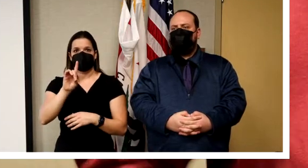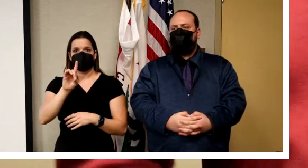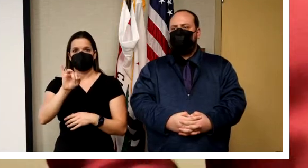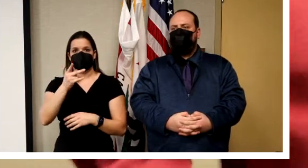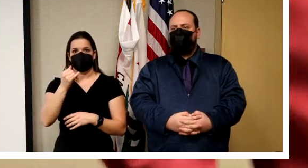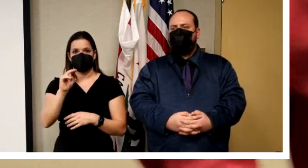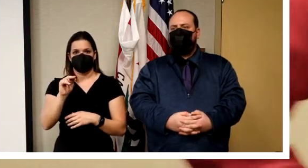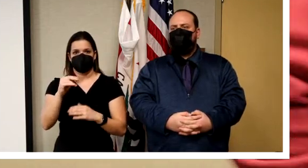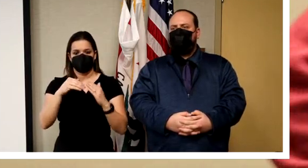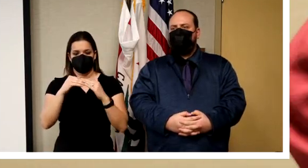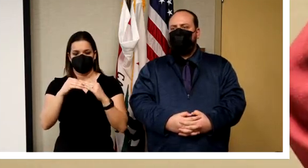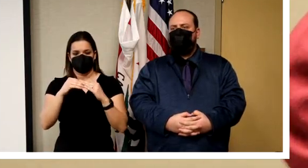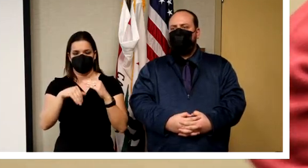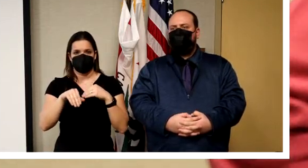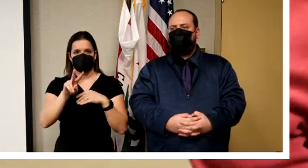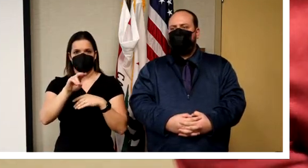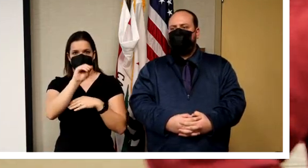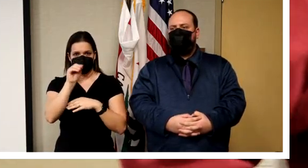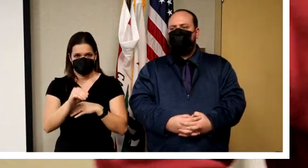our 2%.